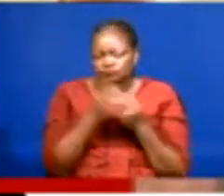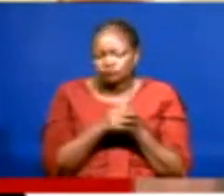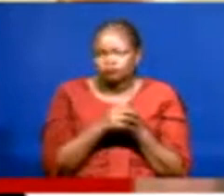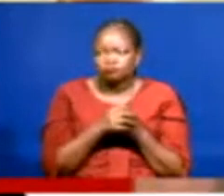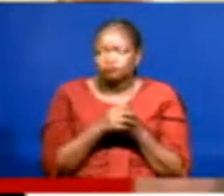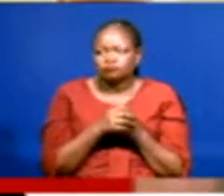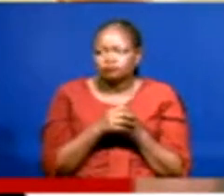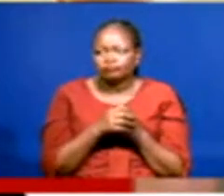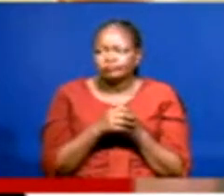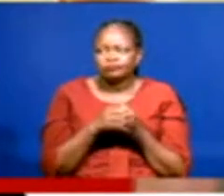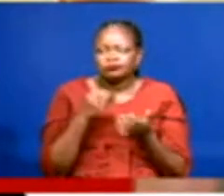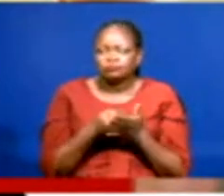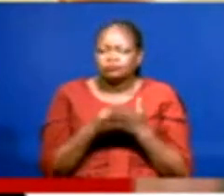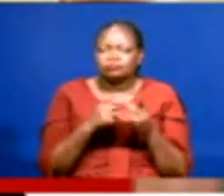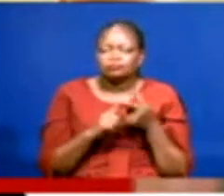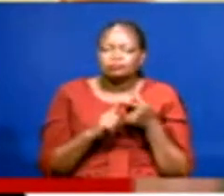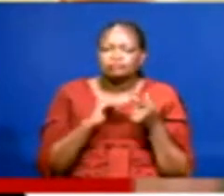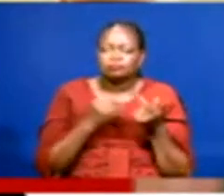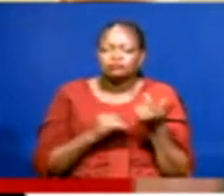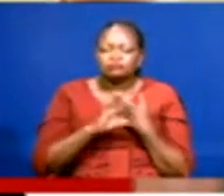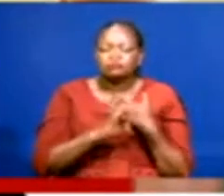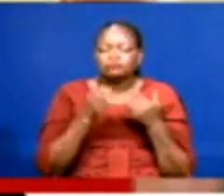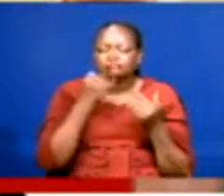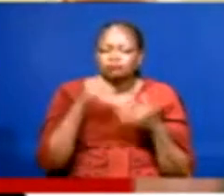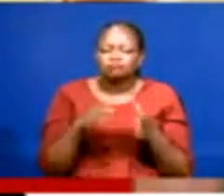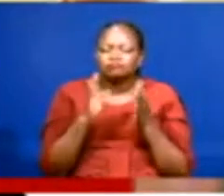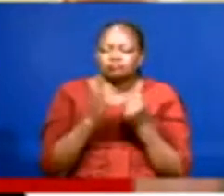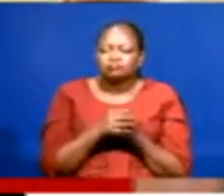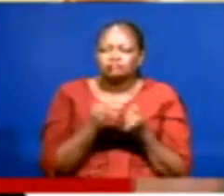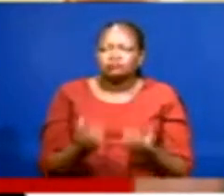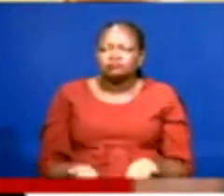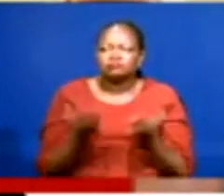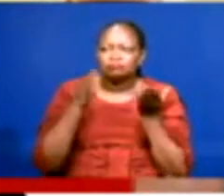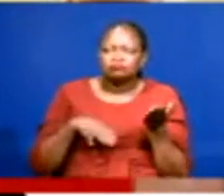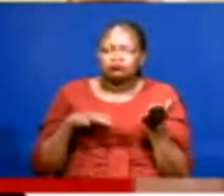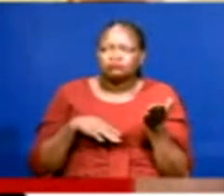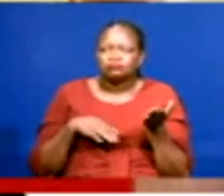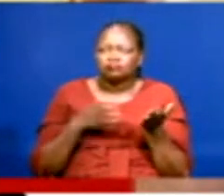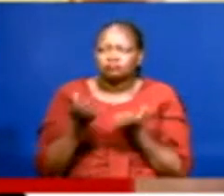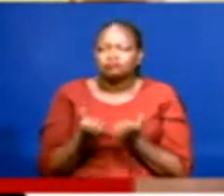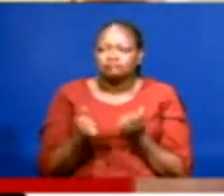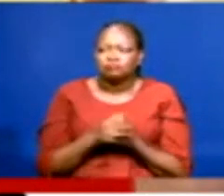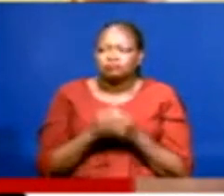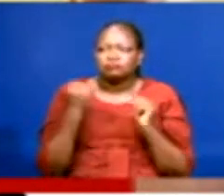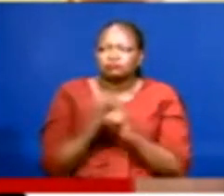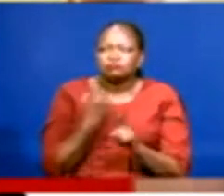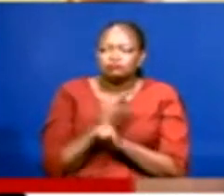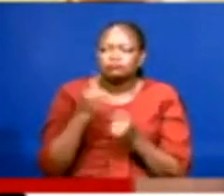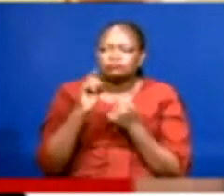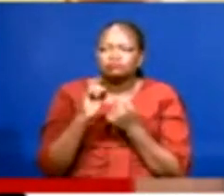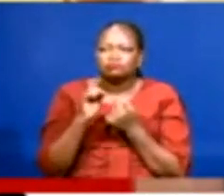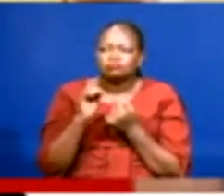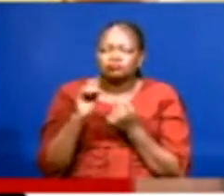financing. It is our country's best model of promoting women in business and various countries